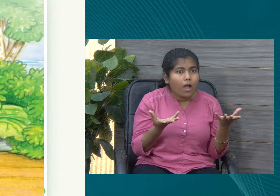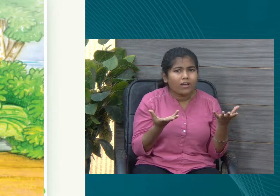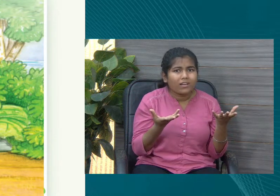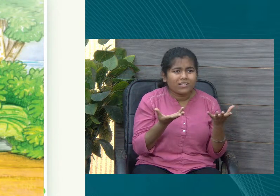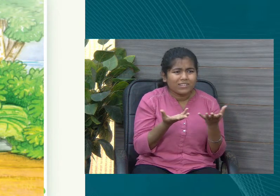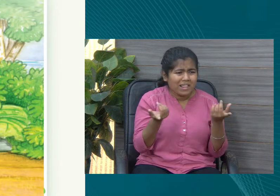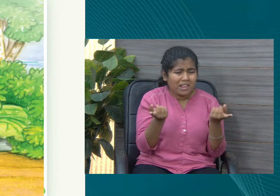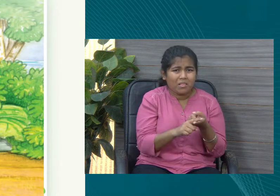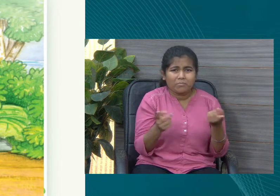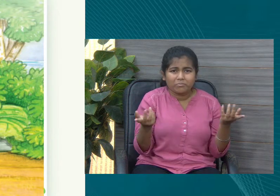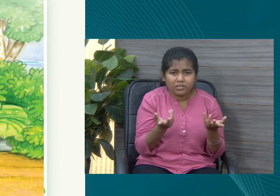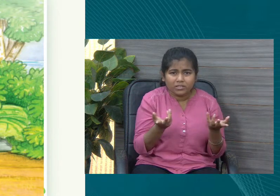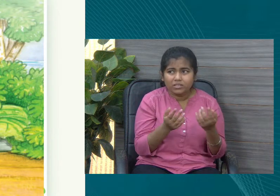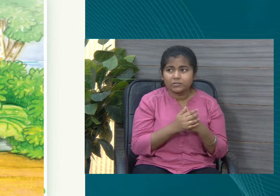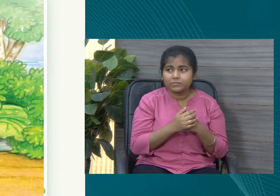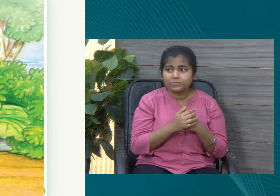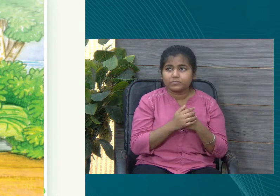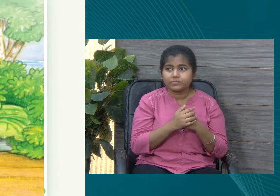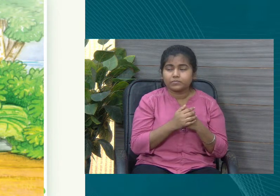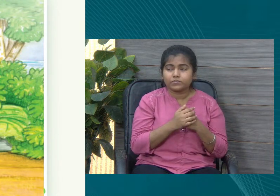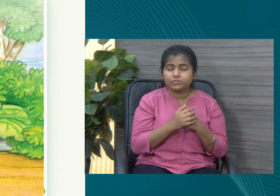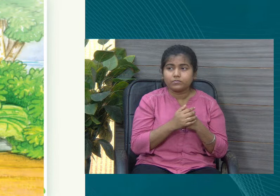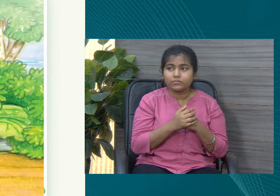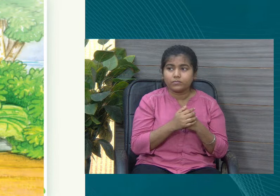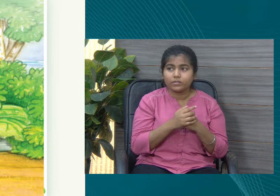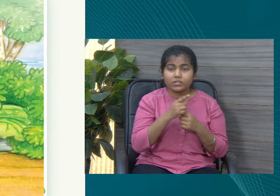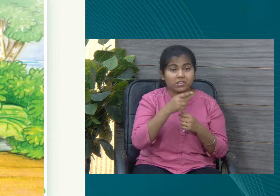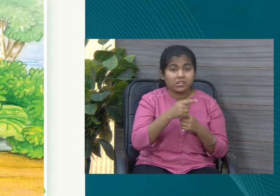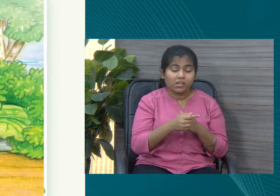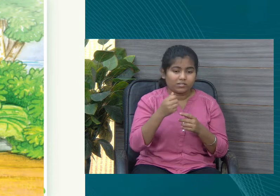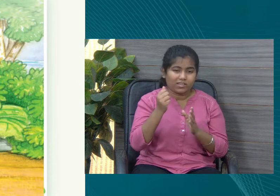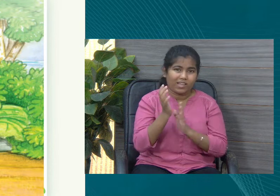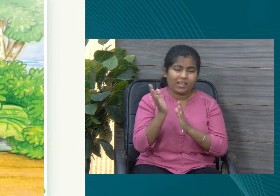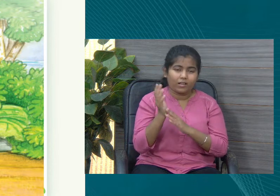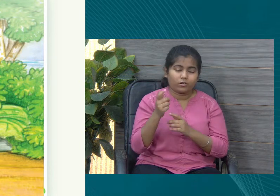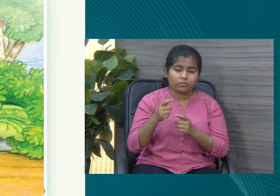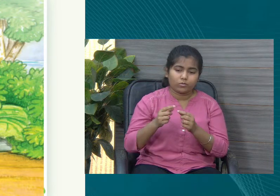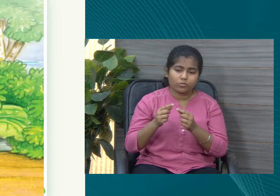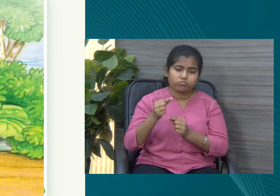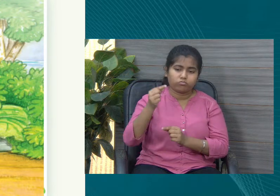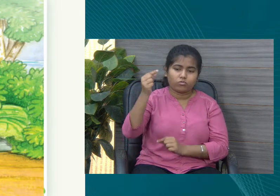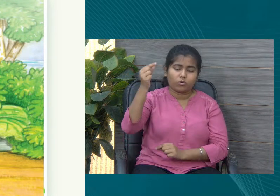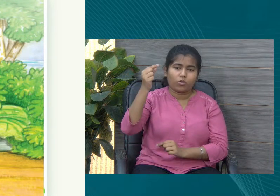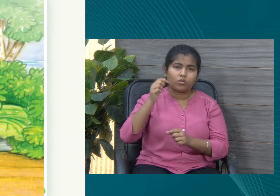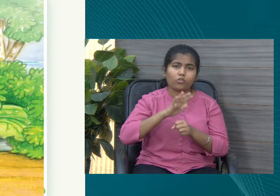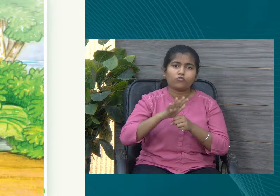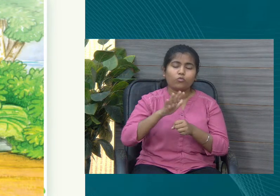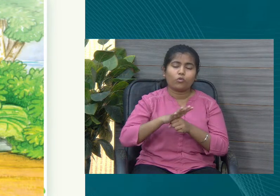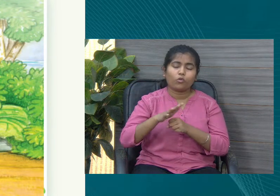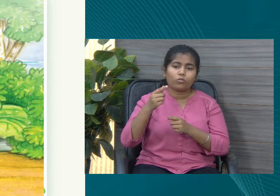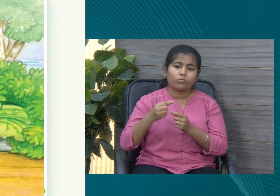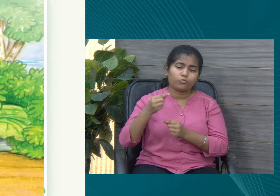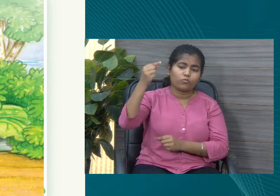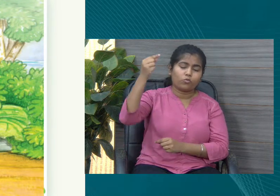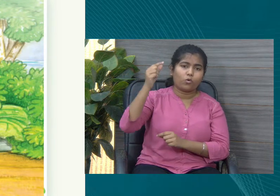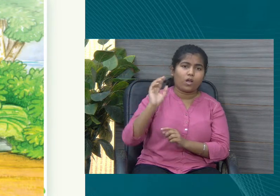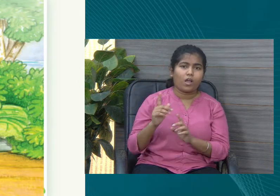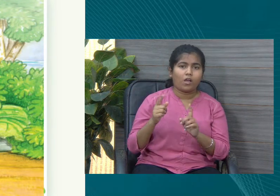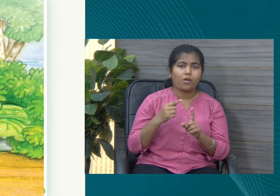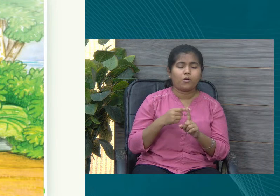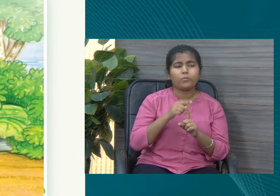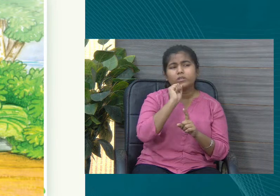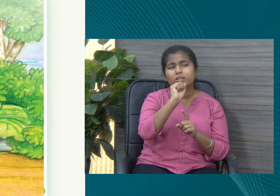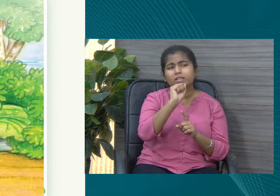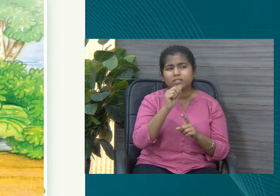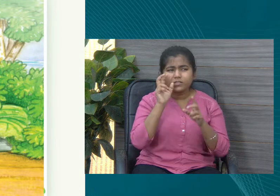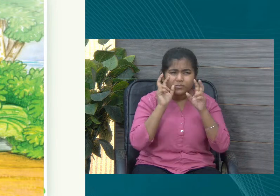happening? And he had a long stick in his hand. And what else? Do you notice his clothes? Yes, ma'am.